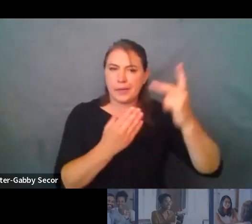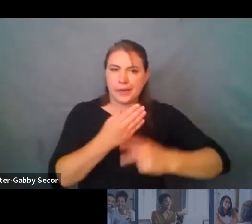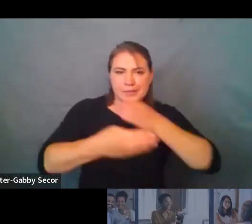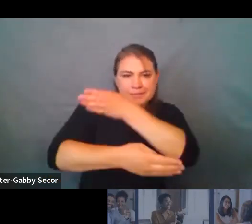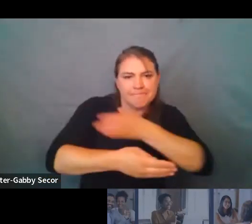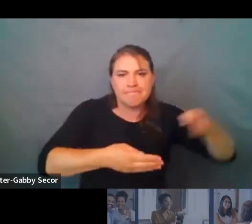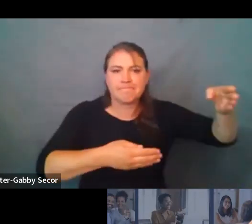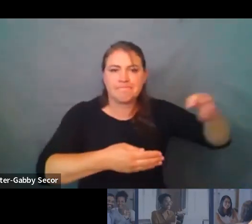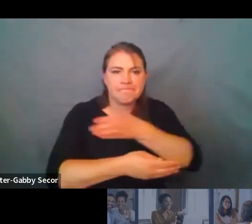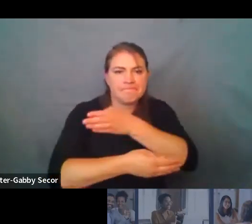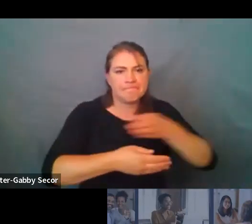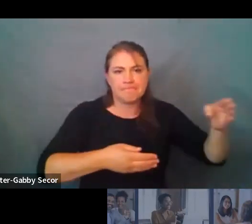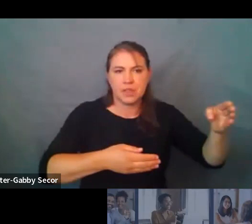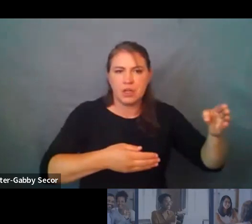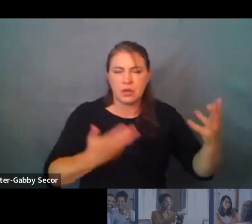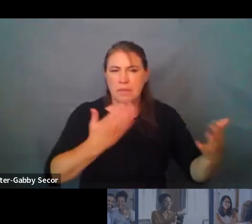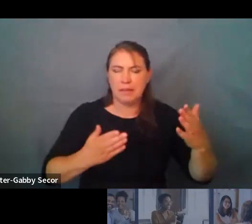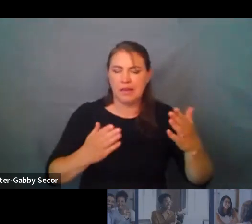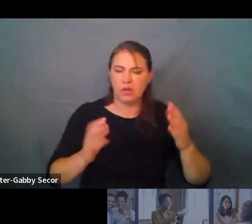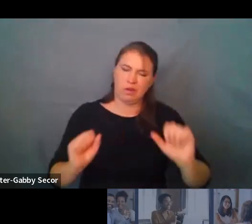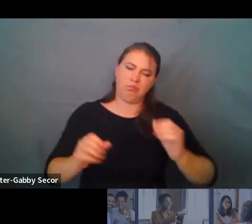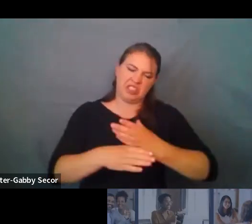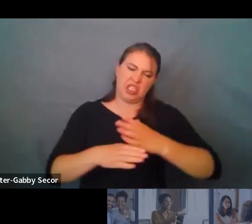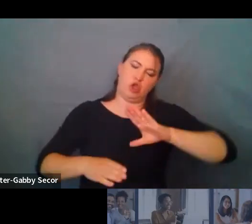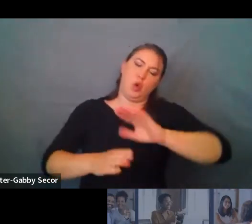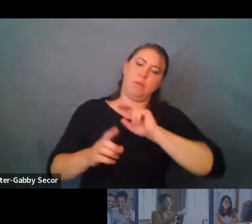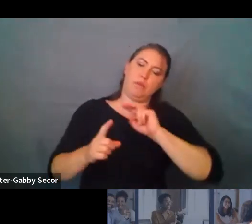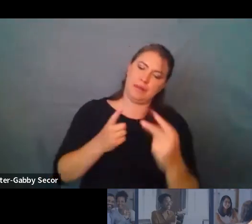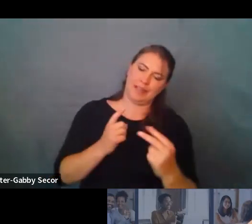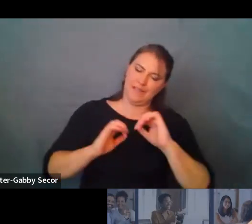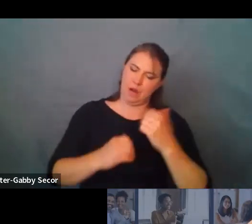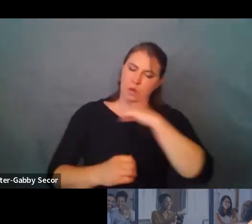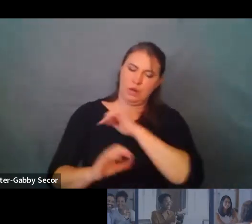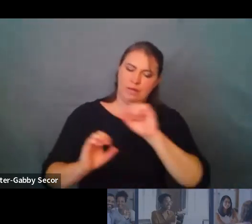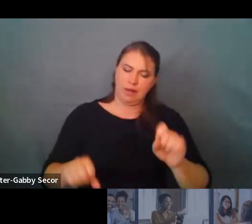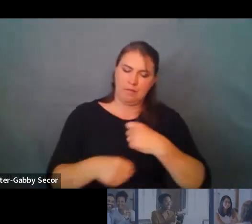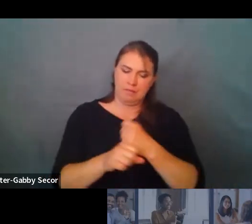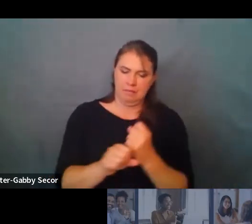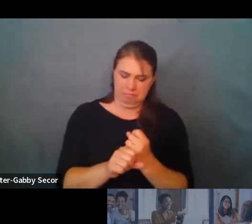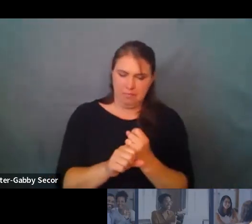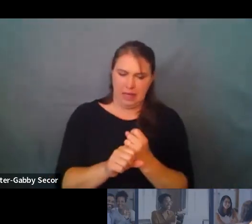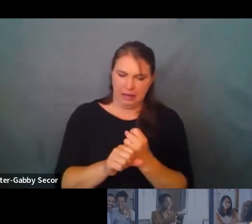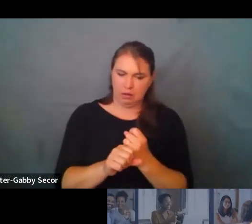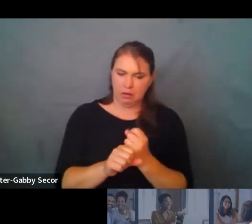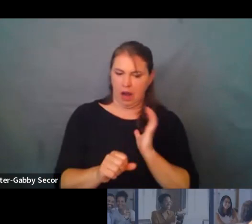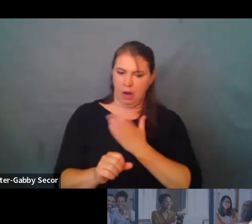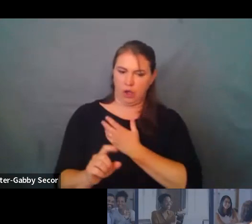how we can take housing counseling to the next level so that we can realize our goals, our vision for how we